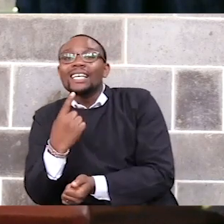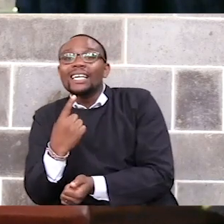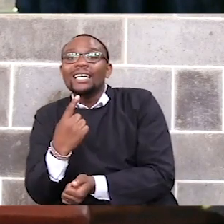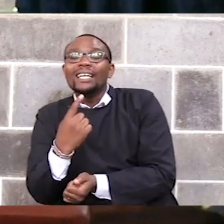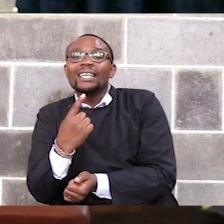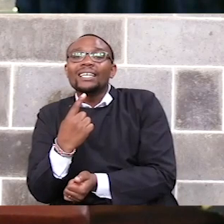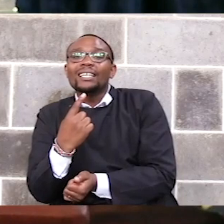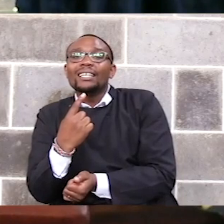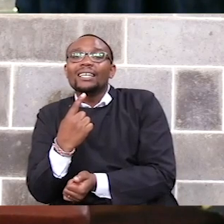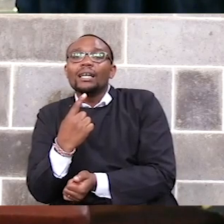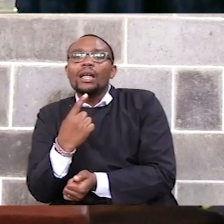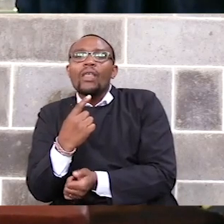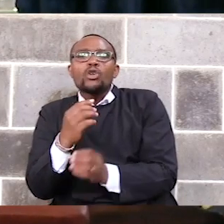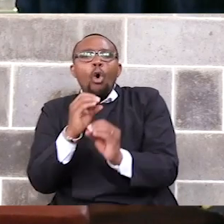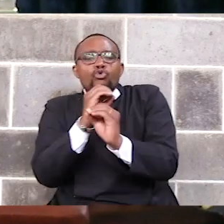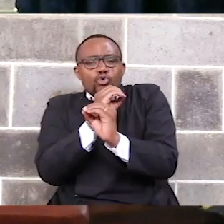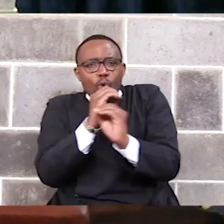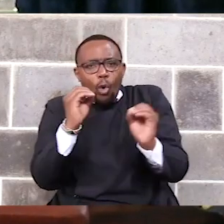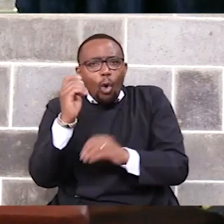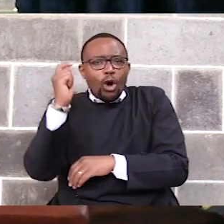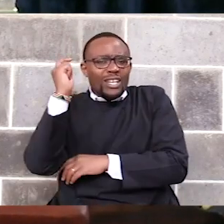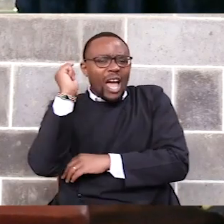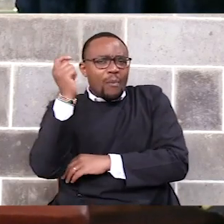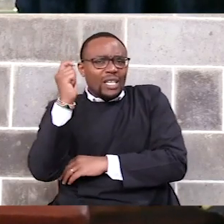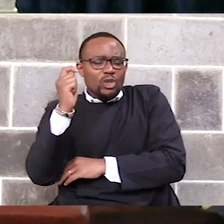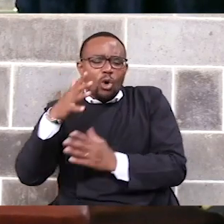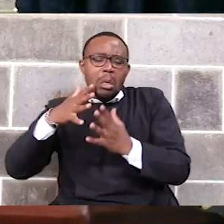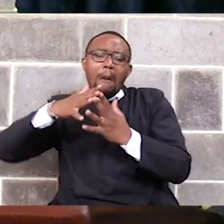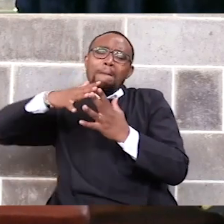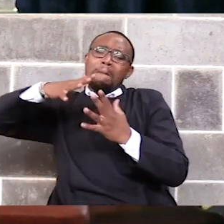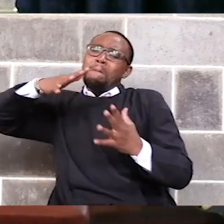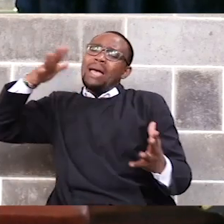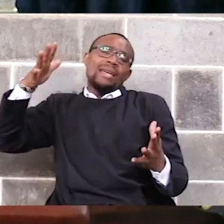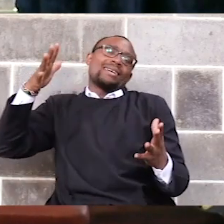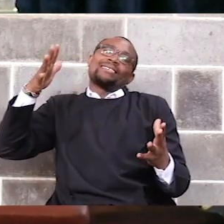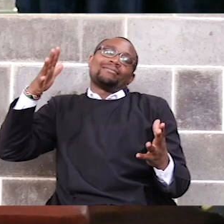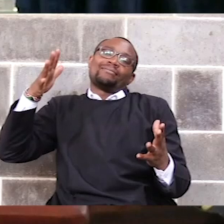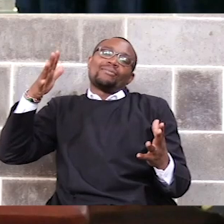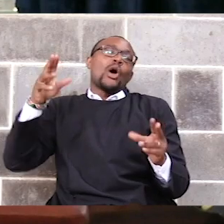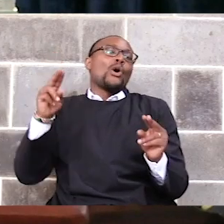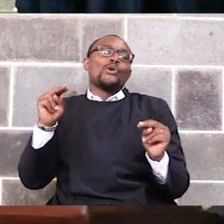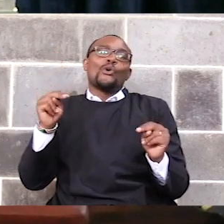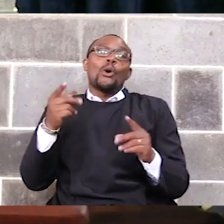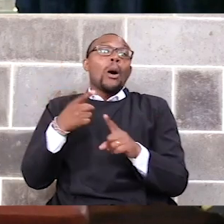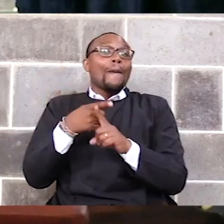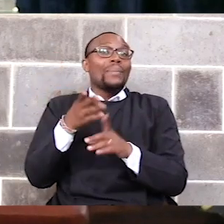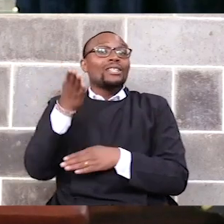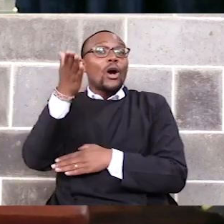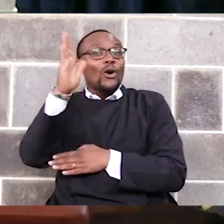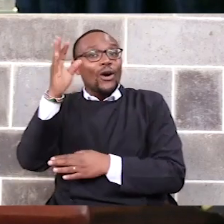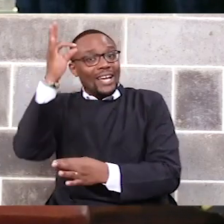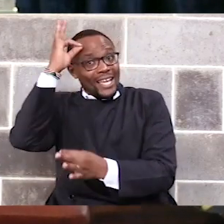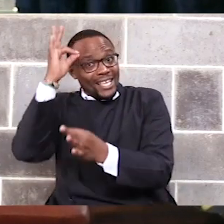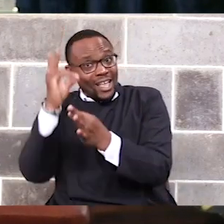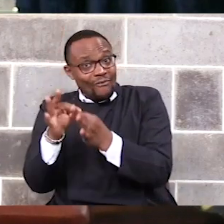13, that no temptation has overtaken you except what is common to mankind, and God is faithful. He will